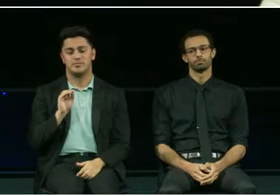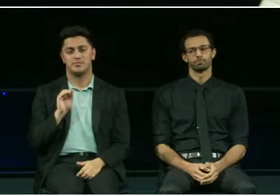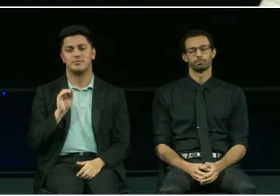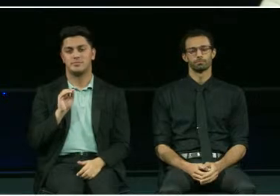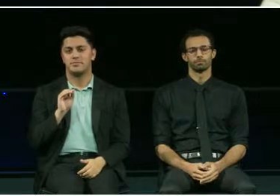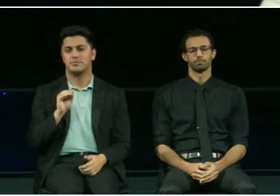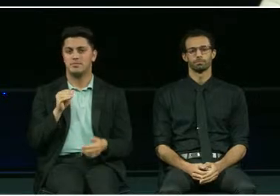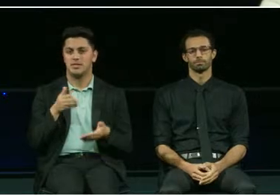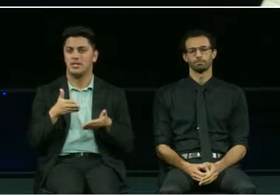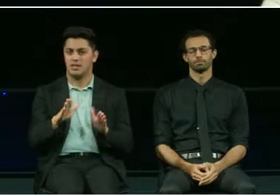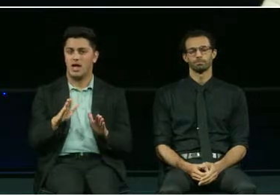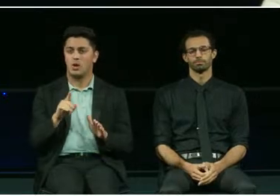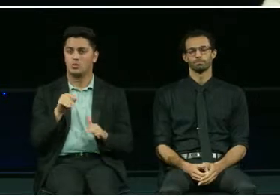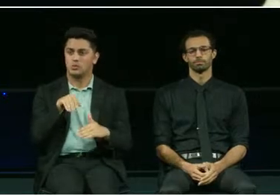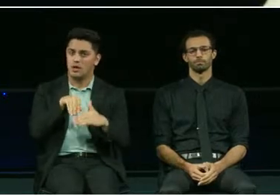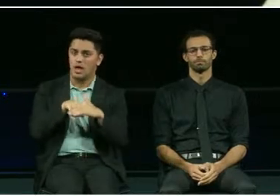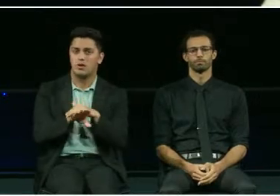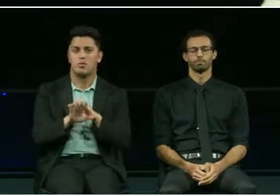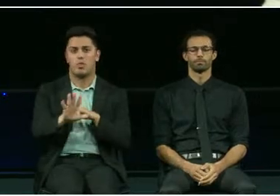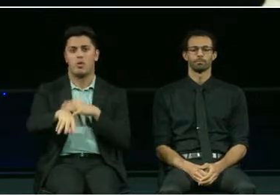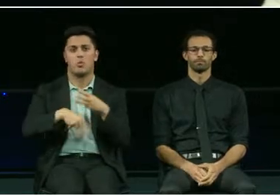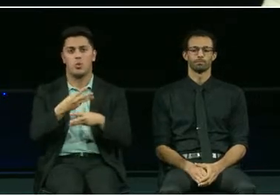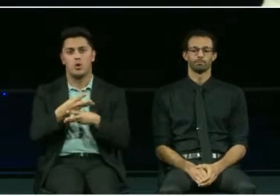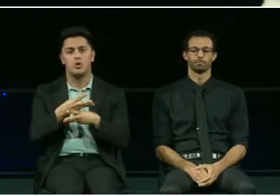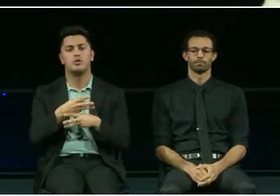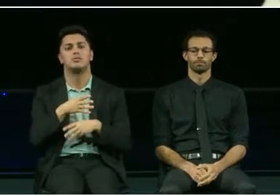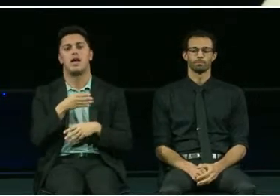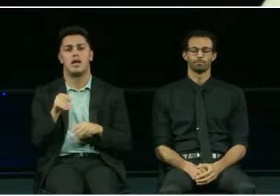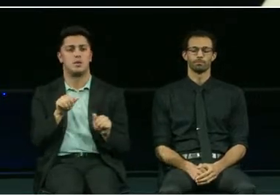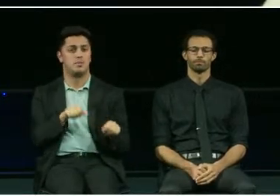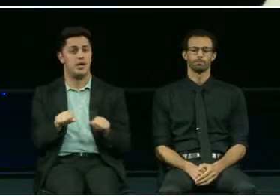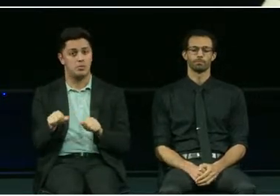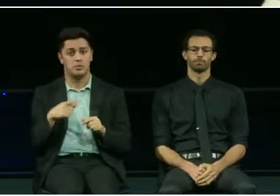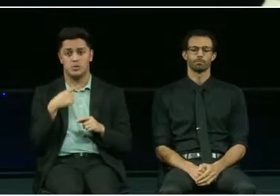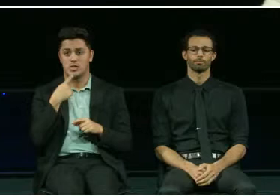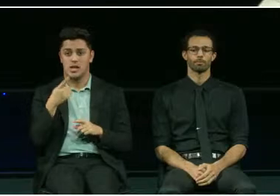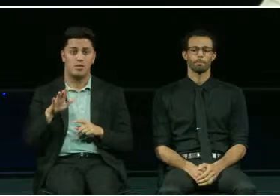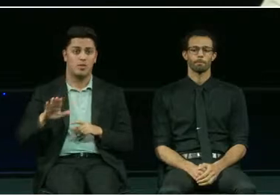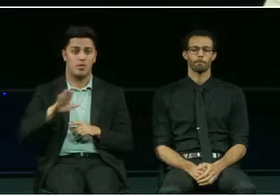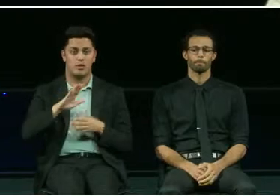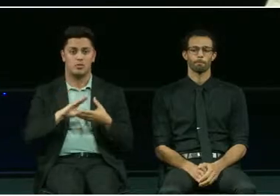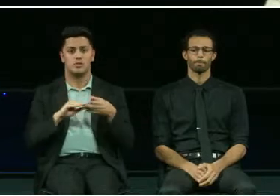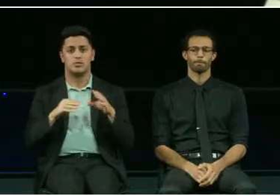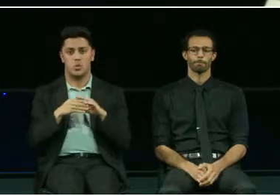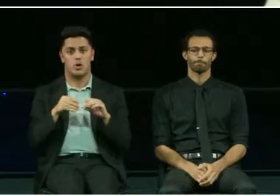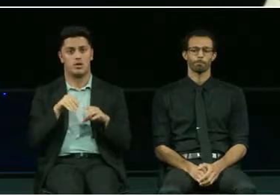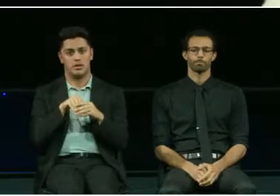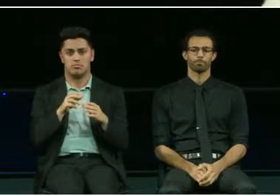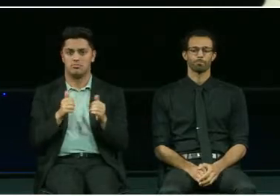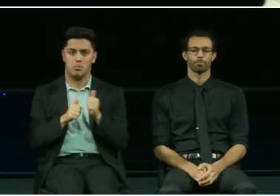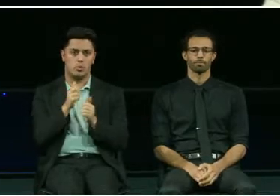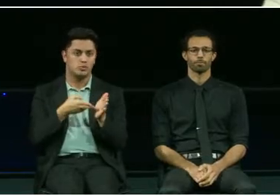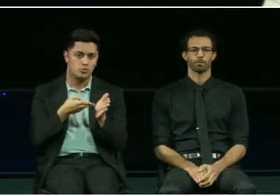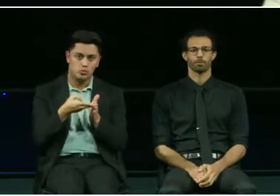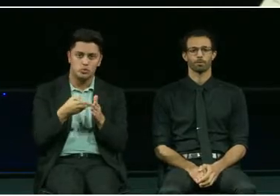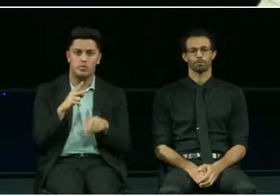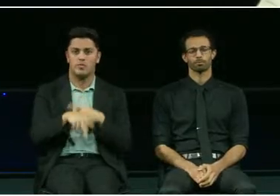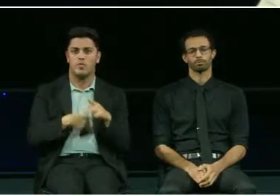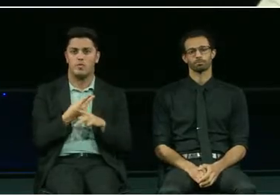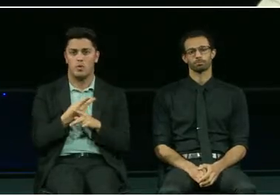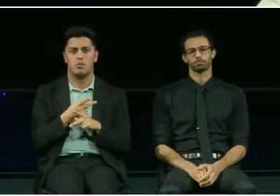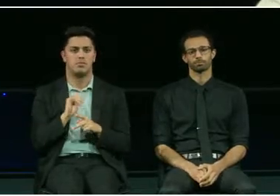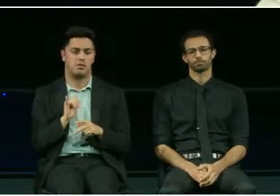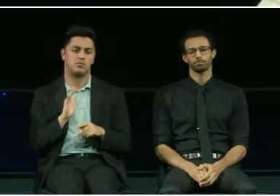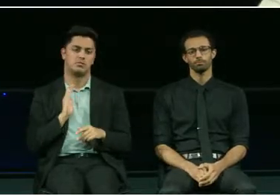to be allowed to enter their world and to be able to tell their story in its truest form. I think that was our